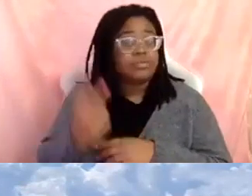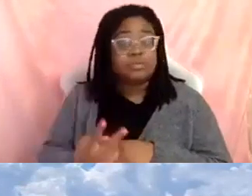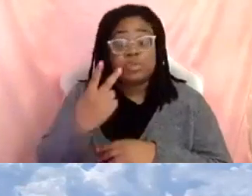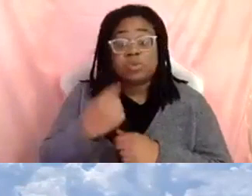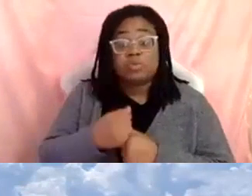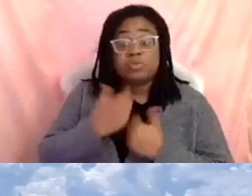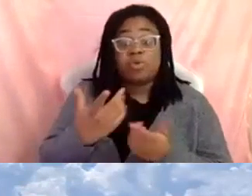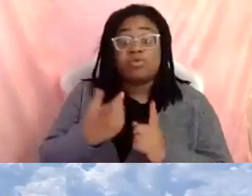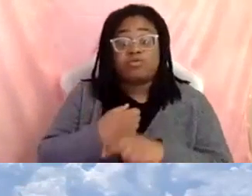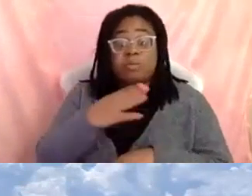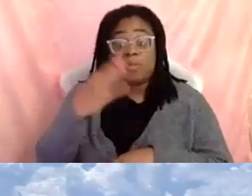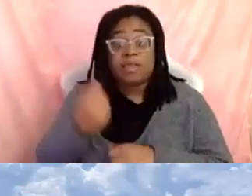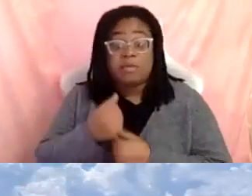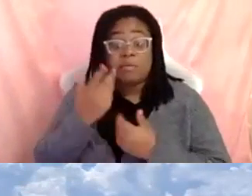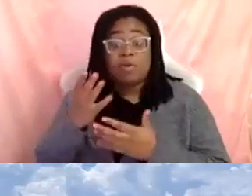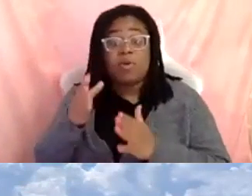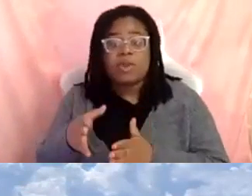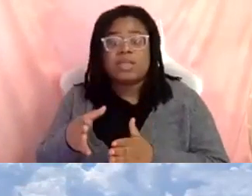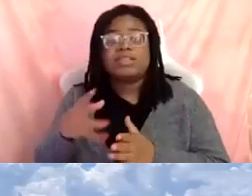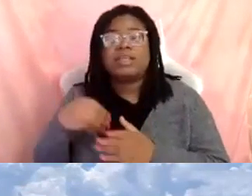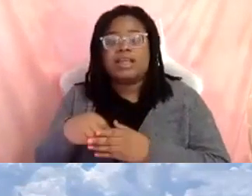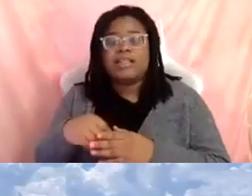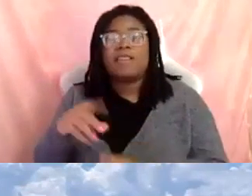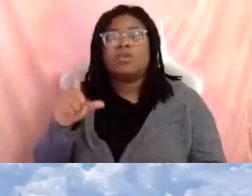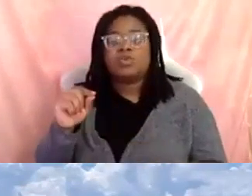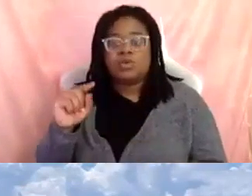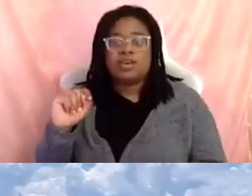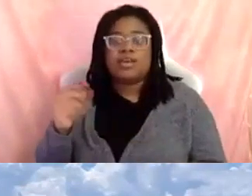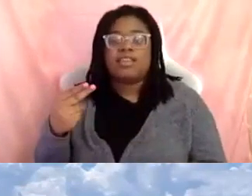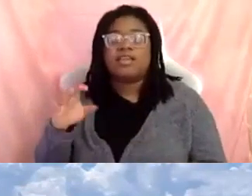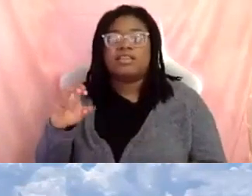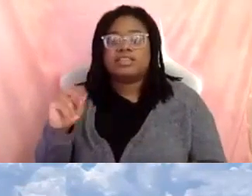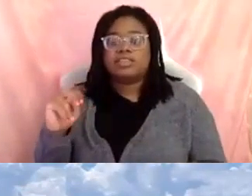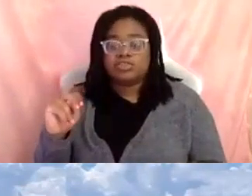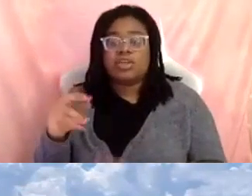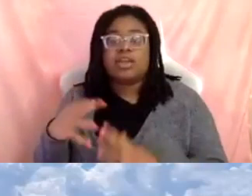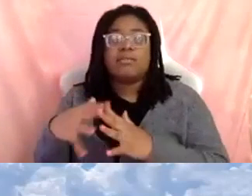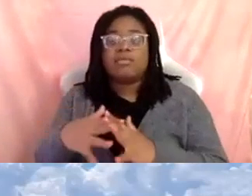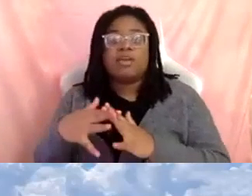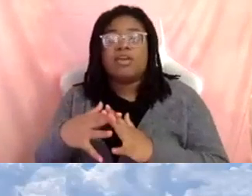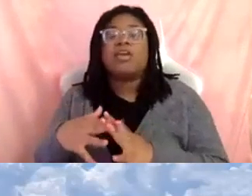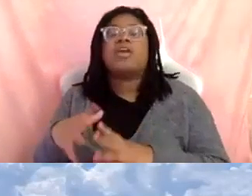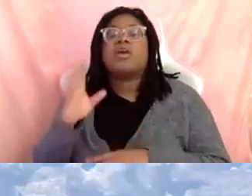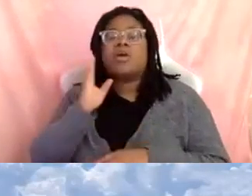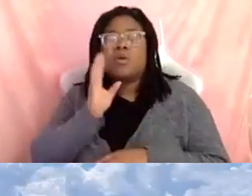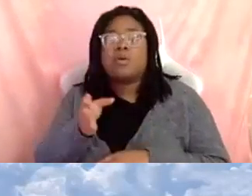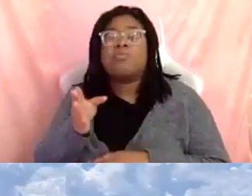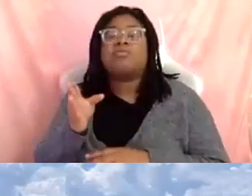written by Black poets in the 20th century America. We'll be seeing those